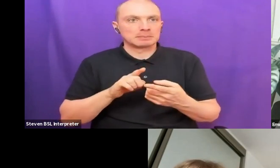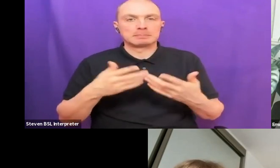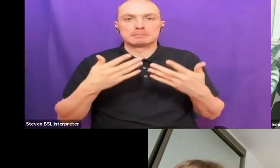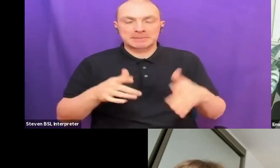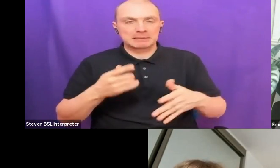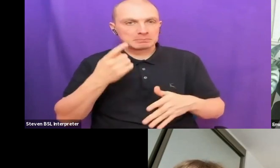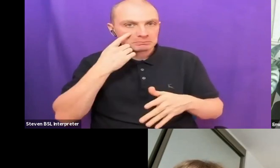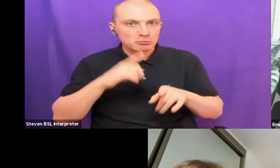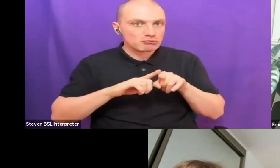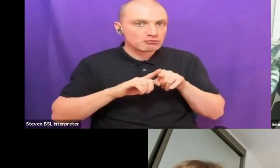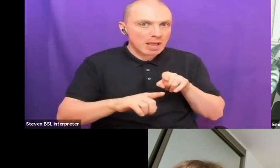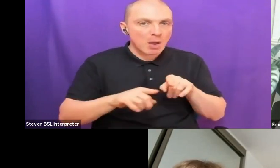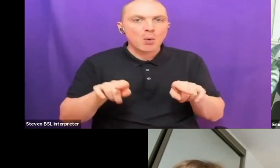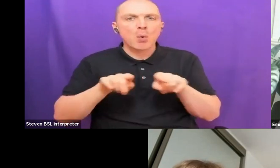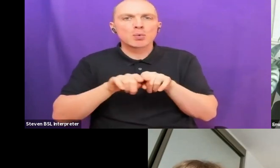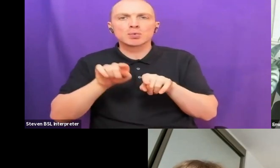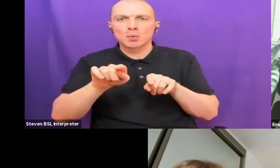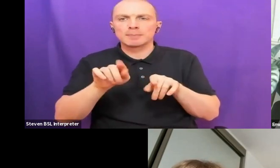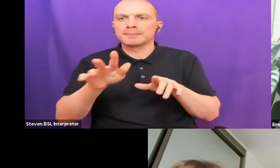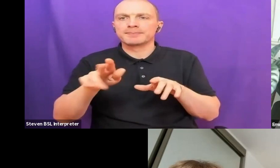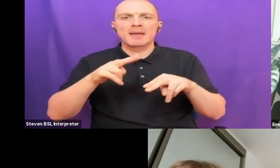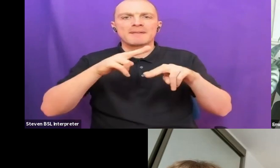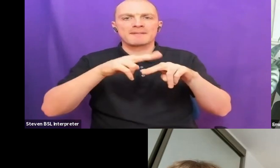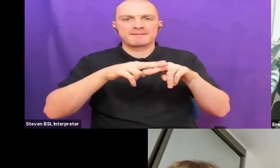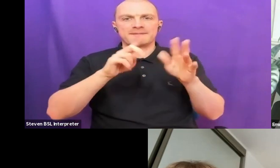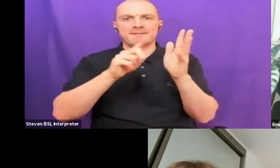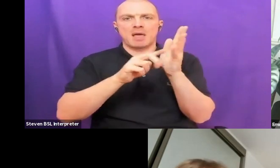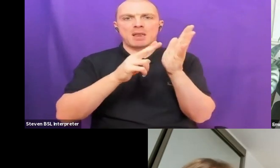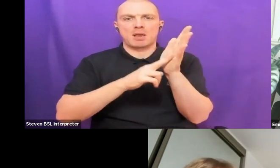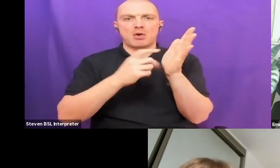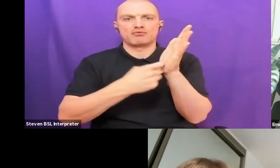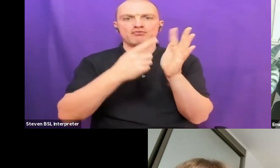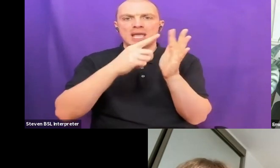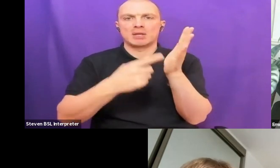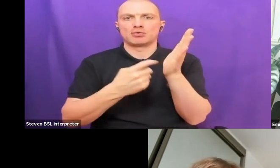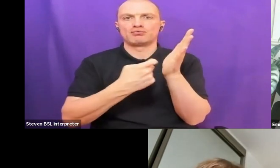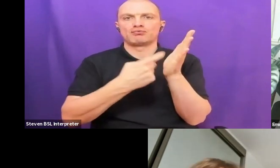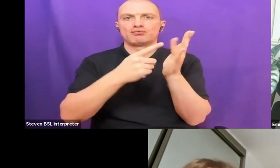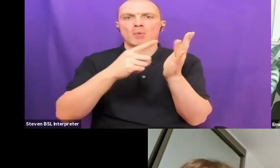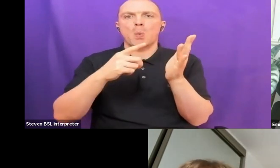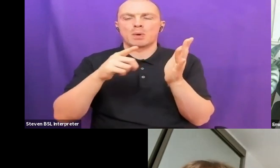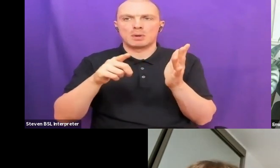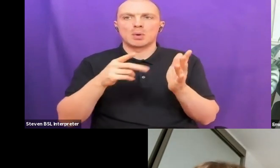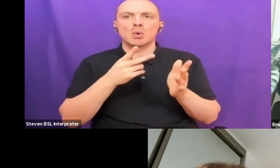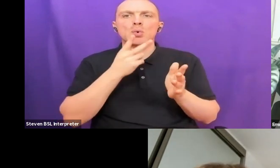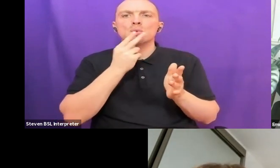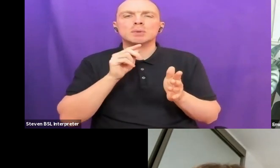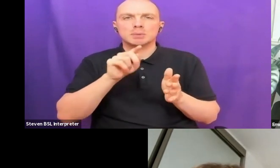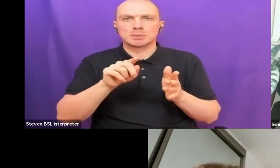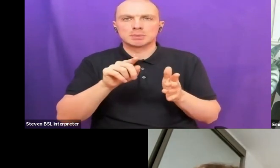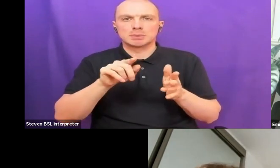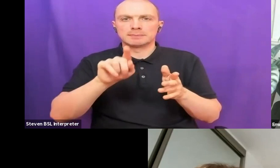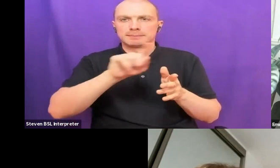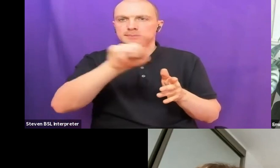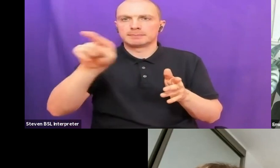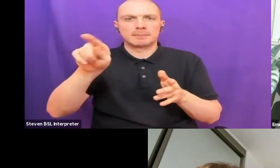use a tool called Fun Retro to capture what the feedback is from that, so we've always got that check back to you said we did.